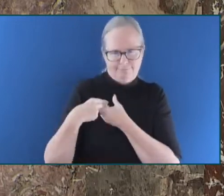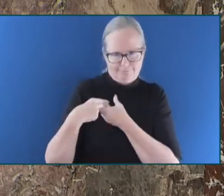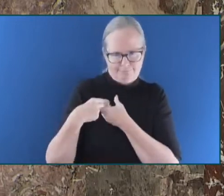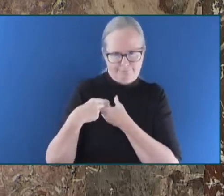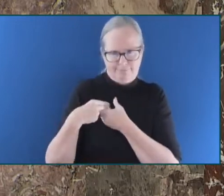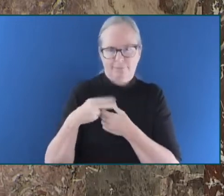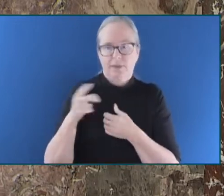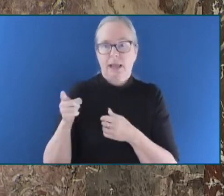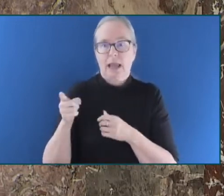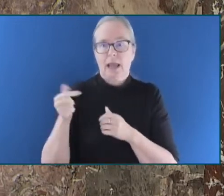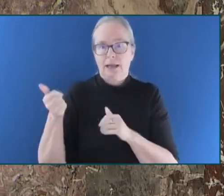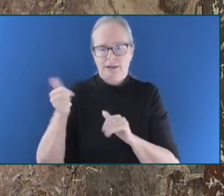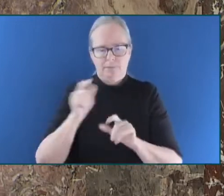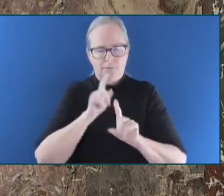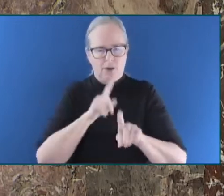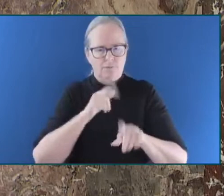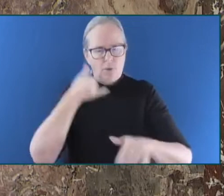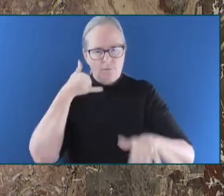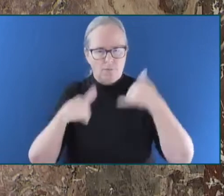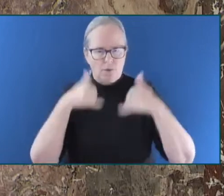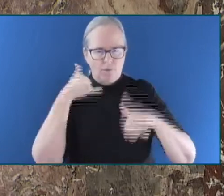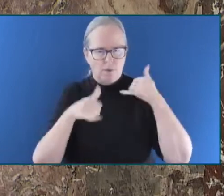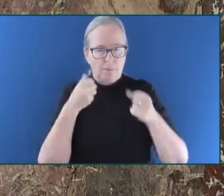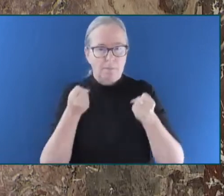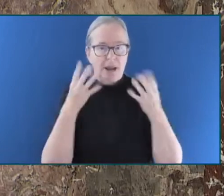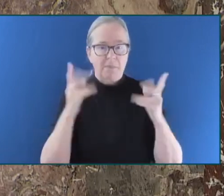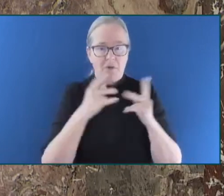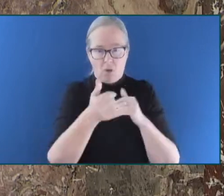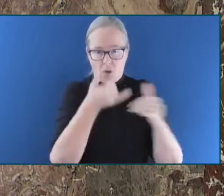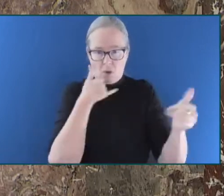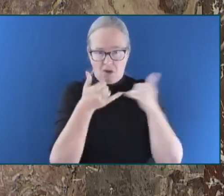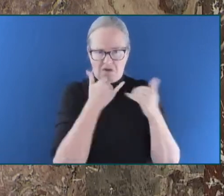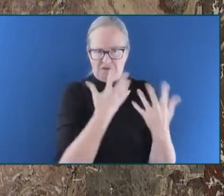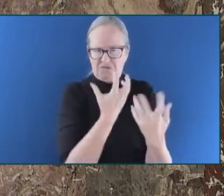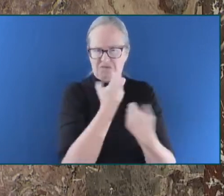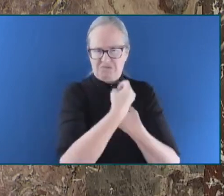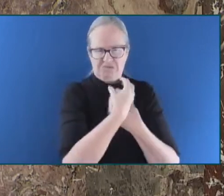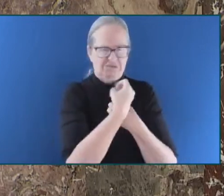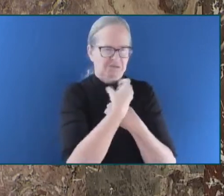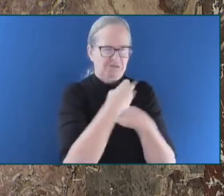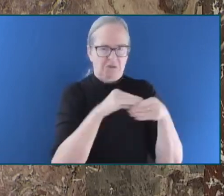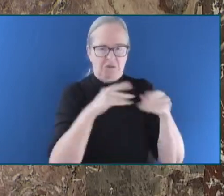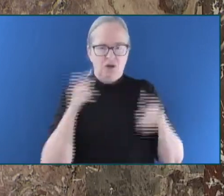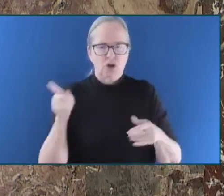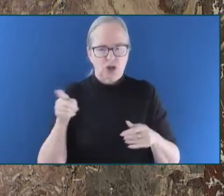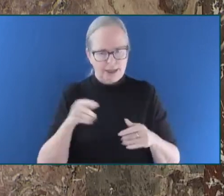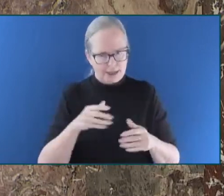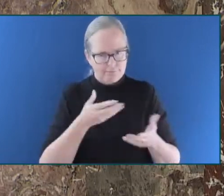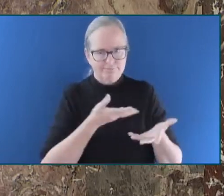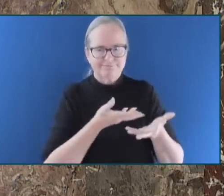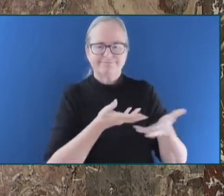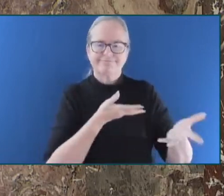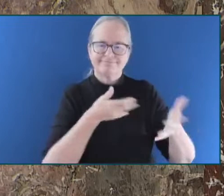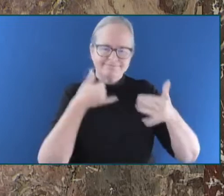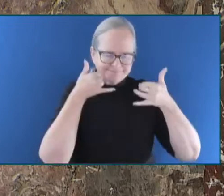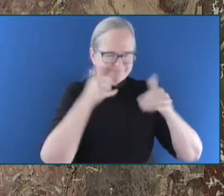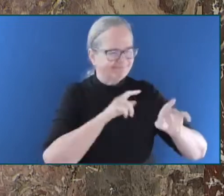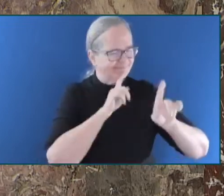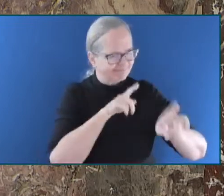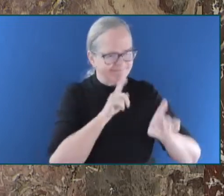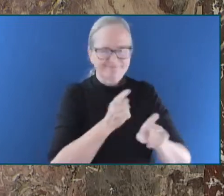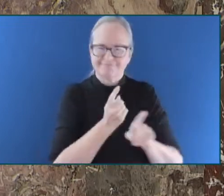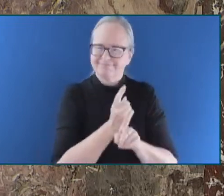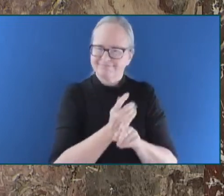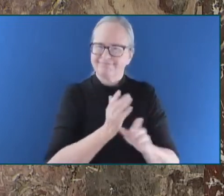particularly pleased with my actions, and manage expectations and give people good answers. Shibby Clare joined